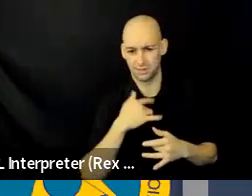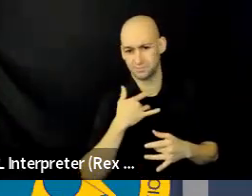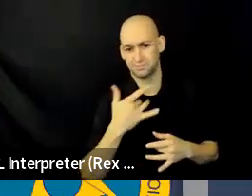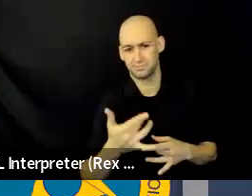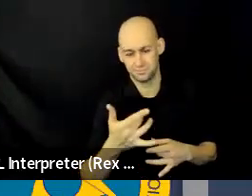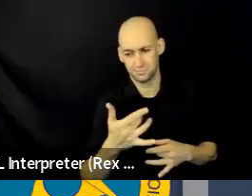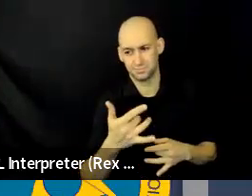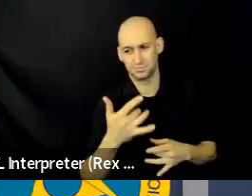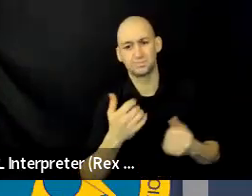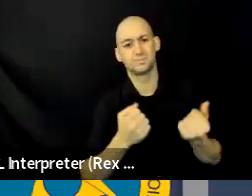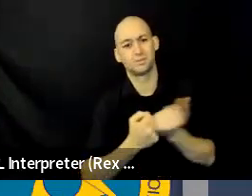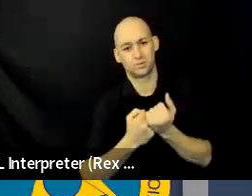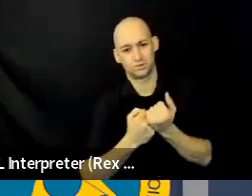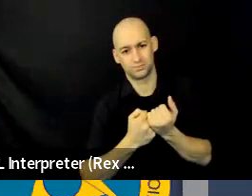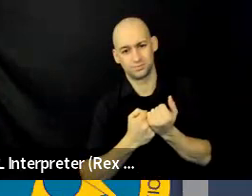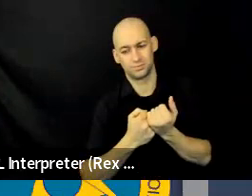to support